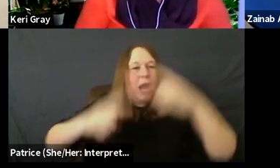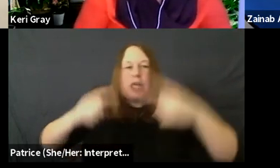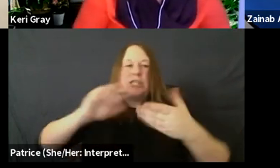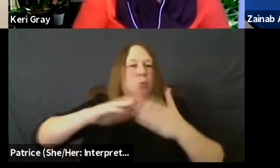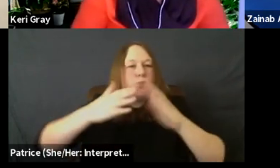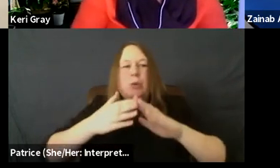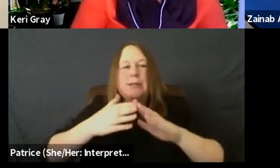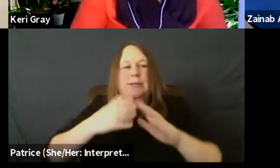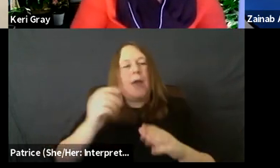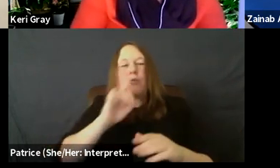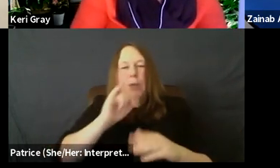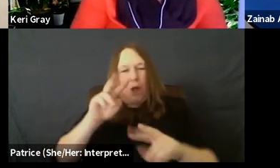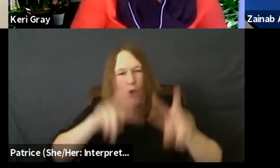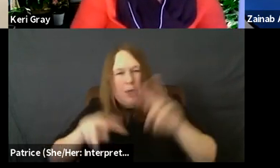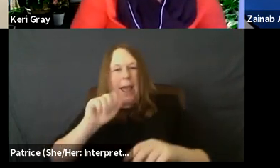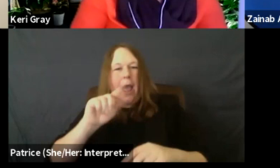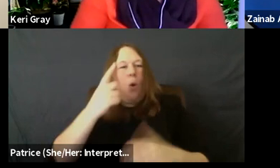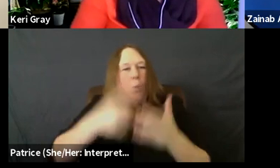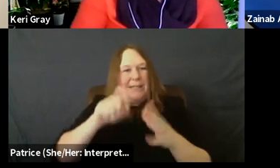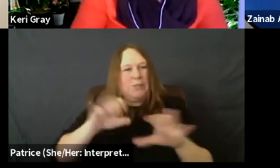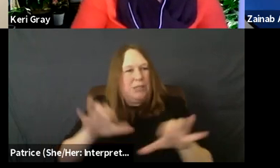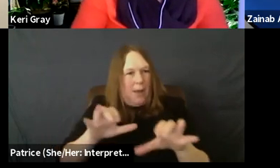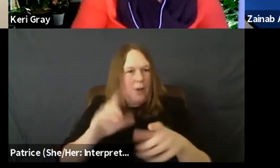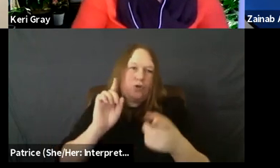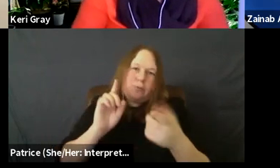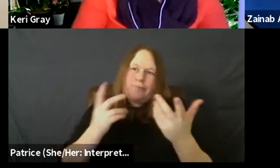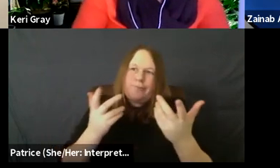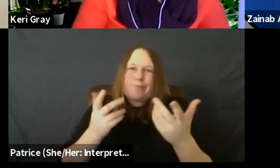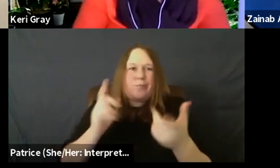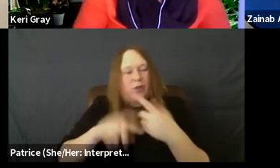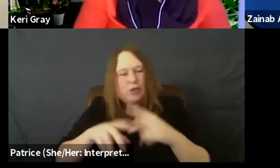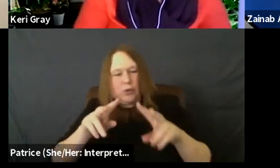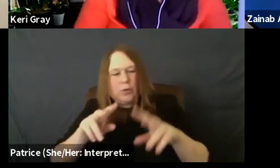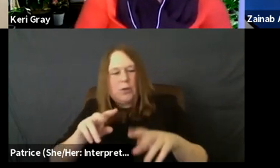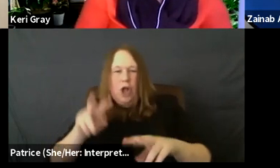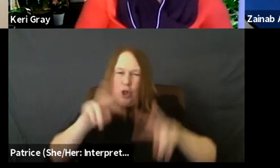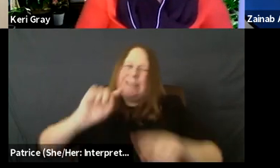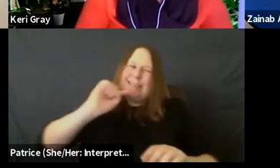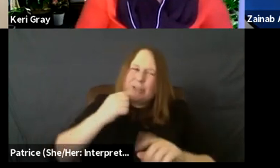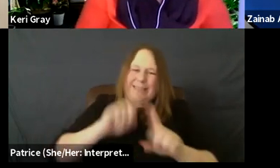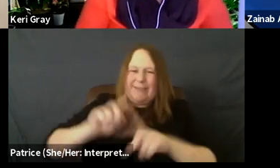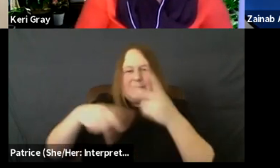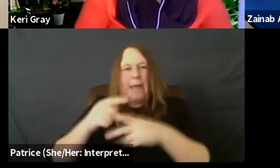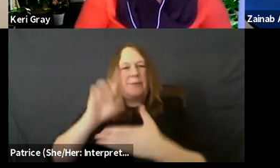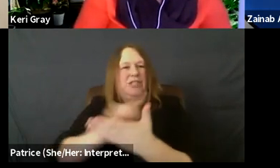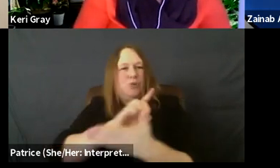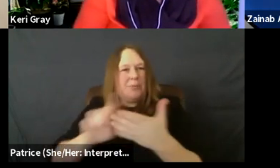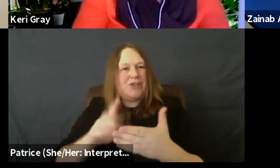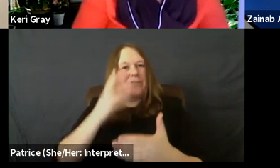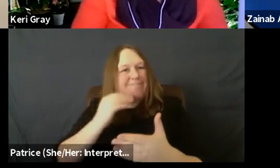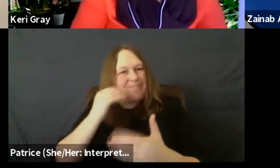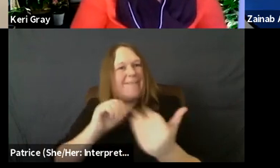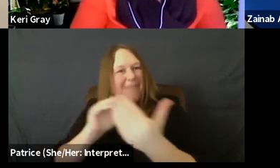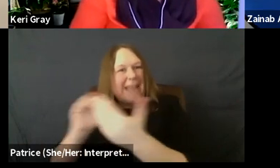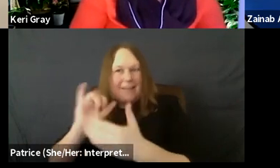communities, and really looking at what needs to be done to look seriously at the forms of discrimination that